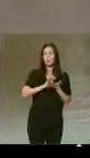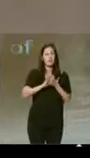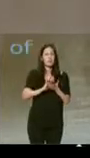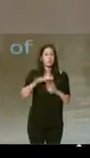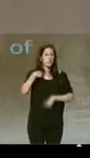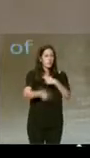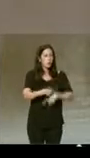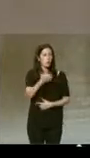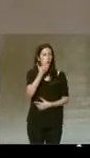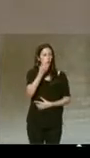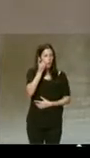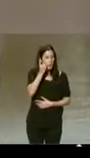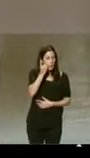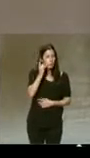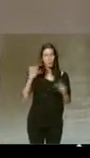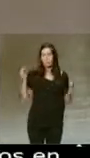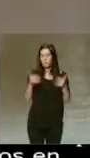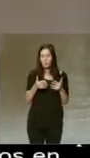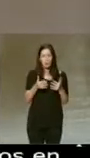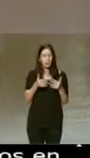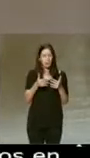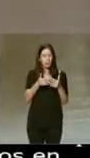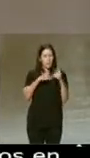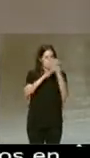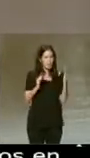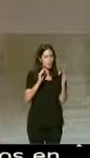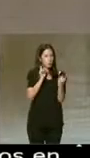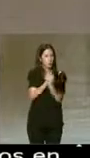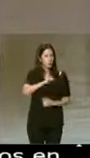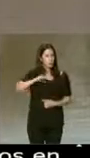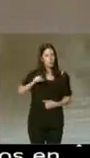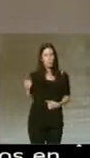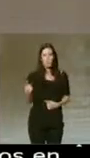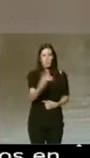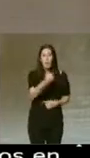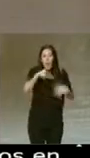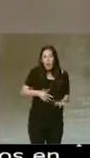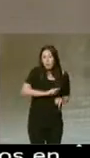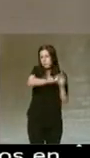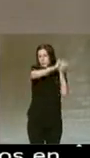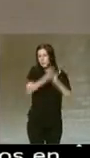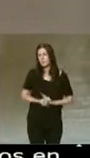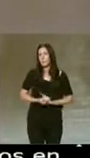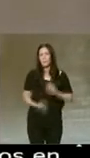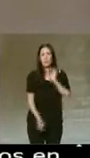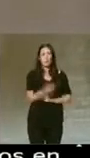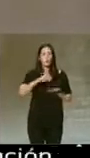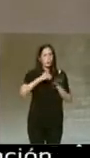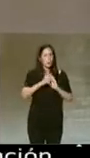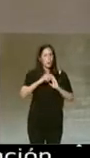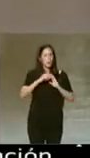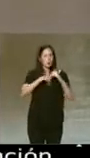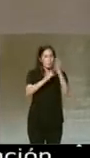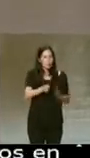years. In the past, the traditional services, telephone, personalized care,